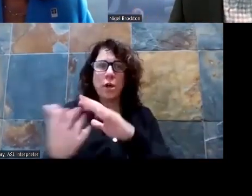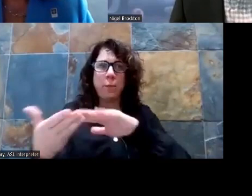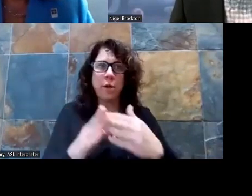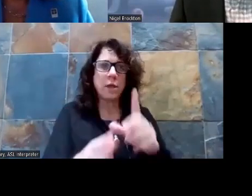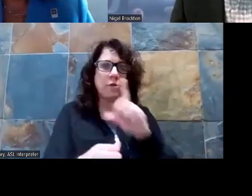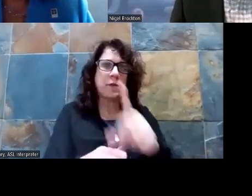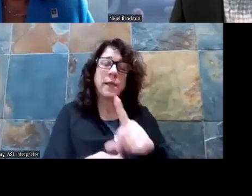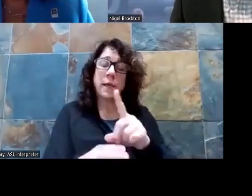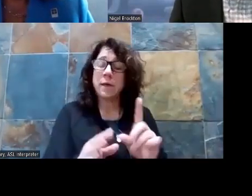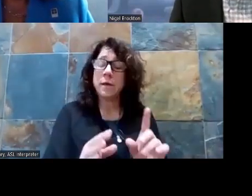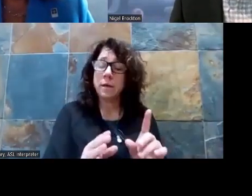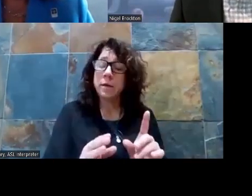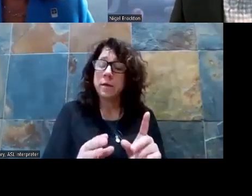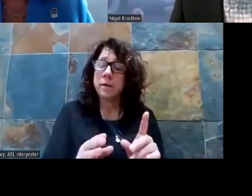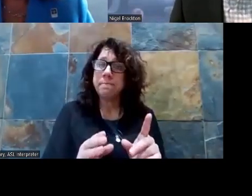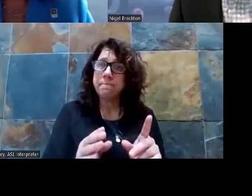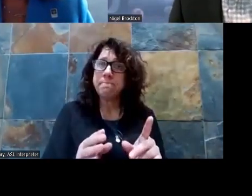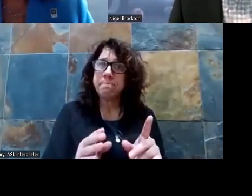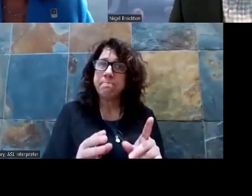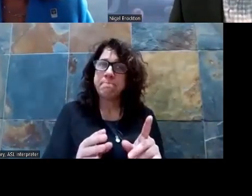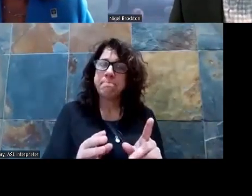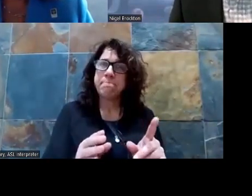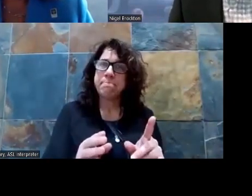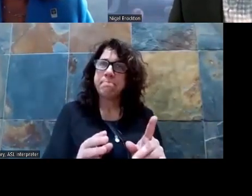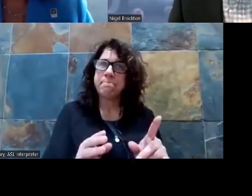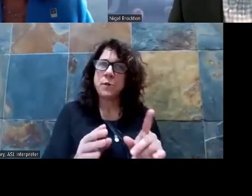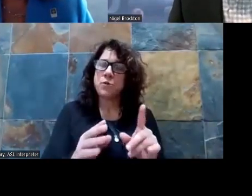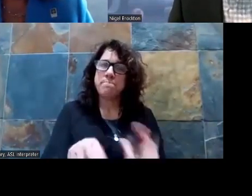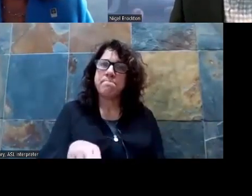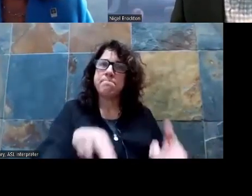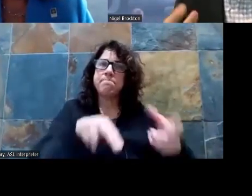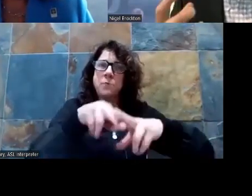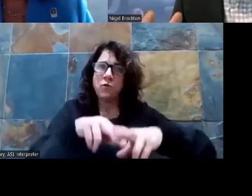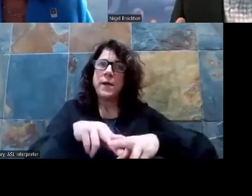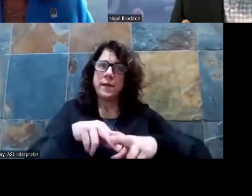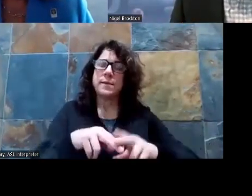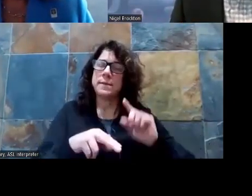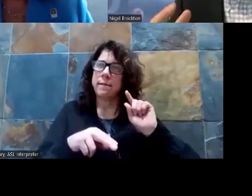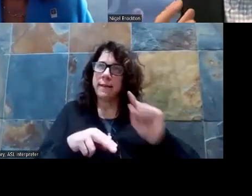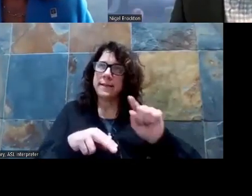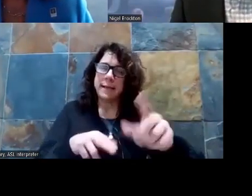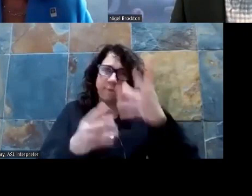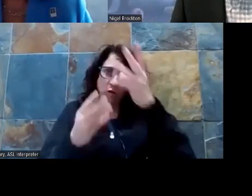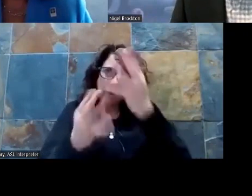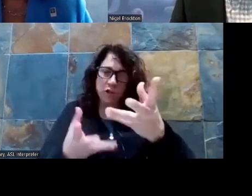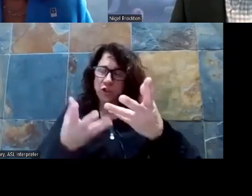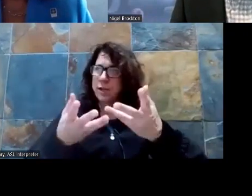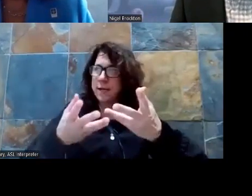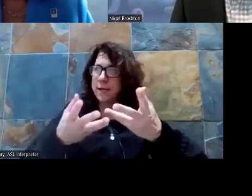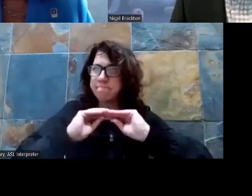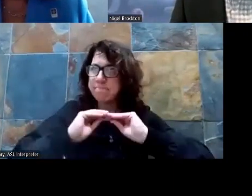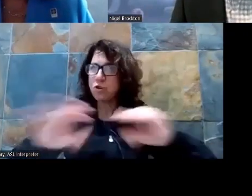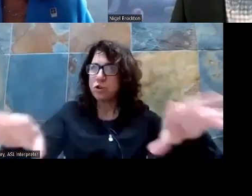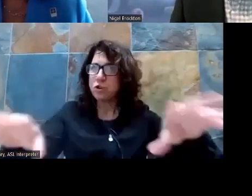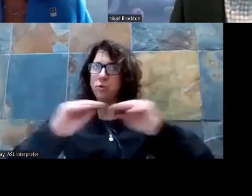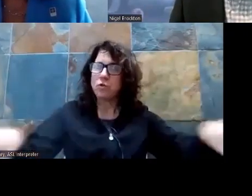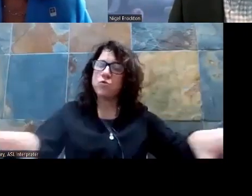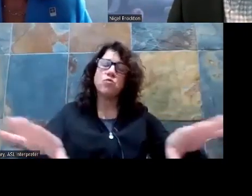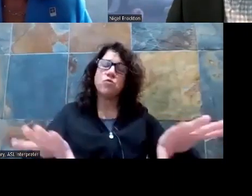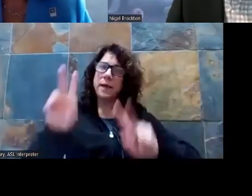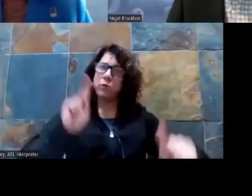really to amplify and enhance and get this information into the hands of people that can really use